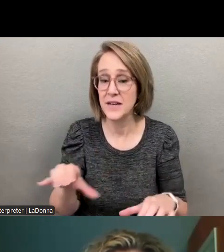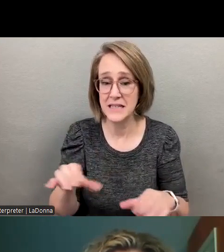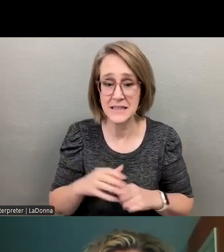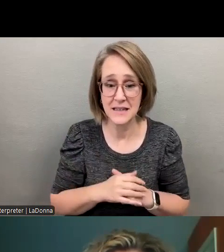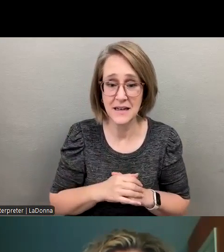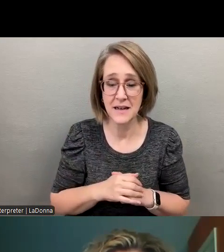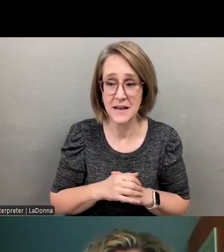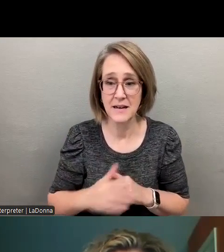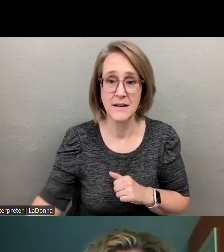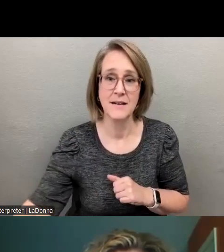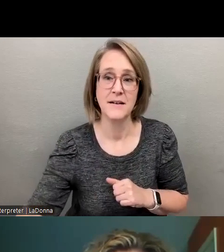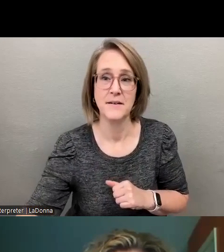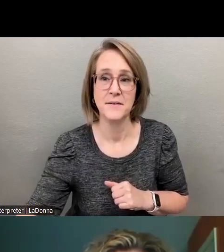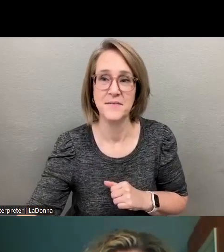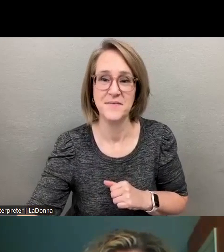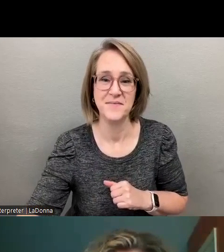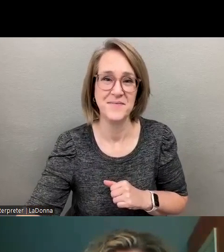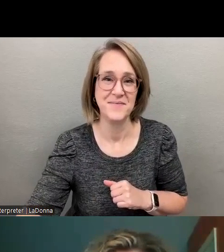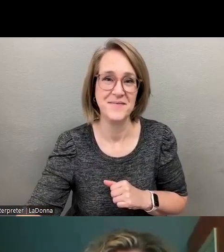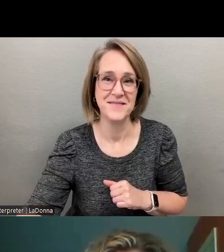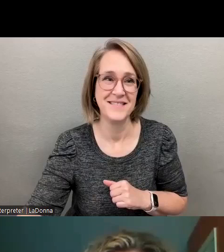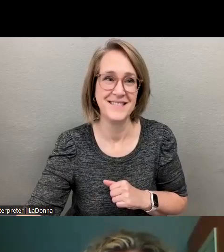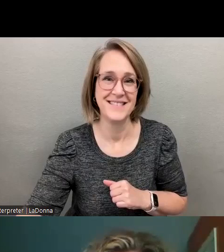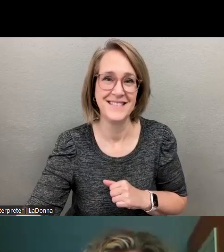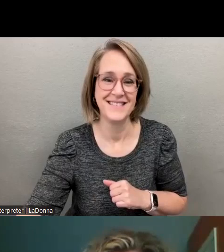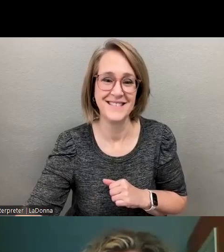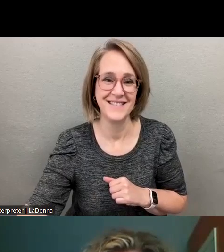I'm sorry, something popped up on my screen. Wait a minute. All right.